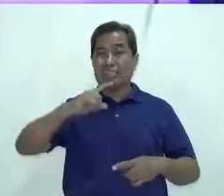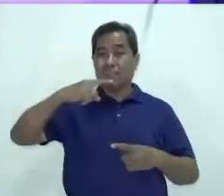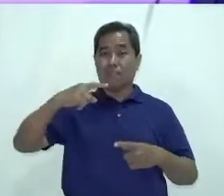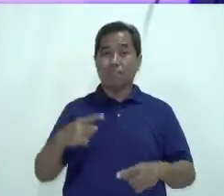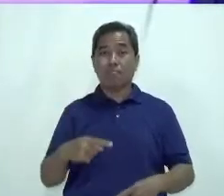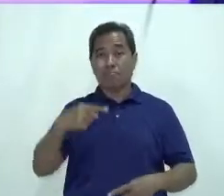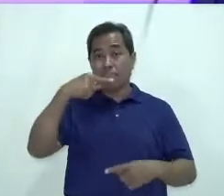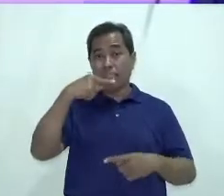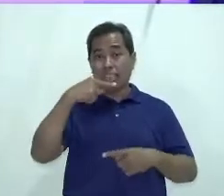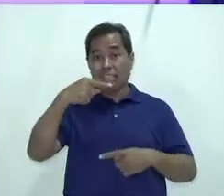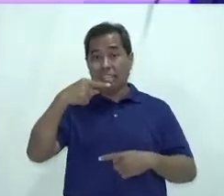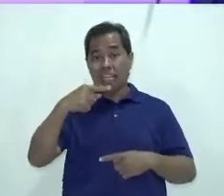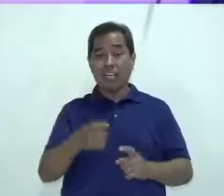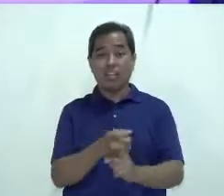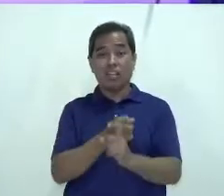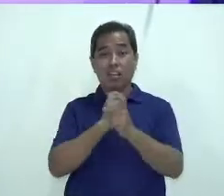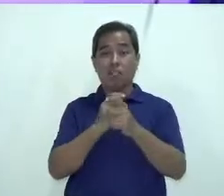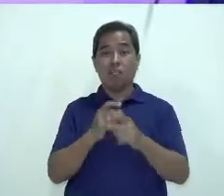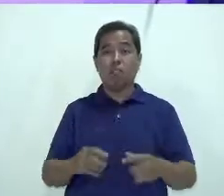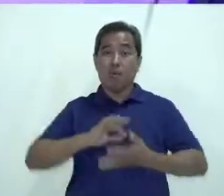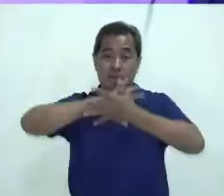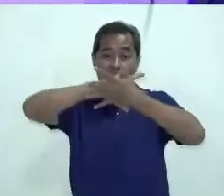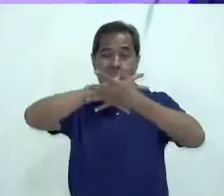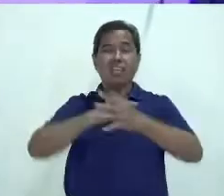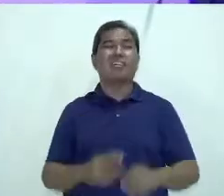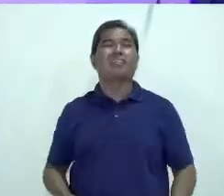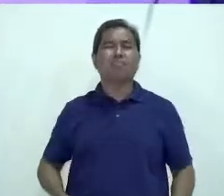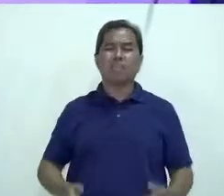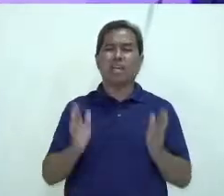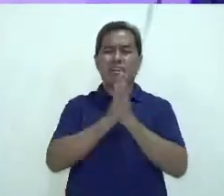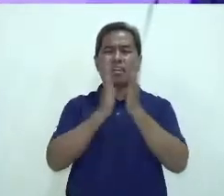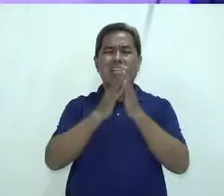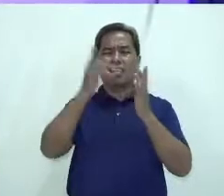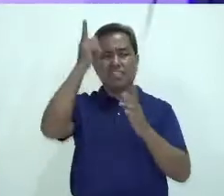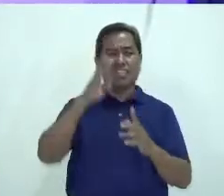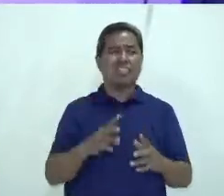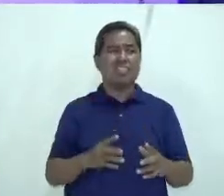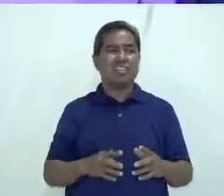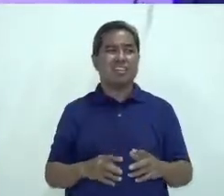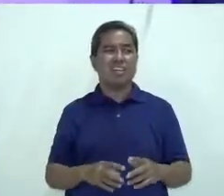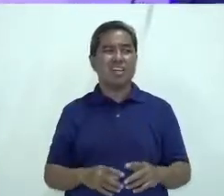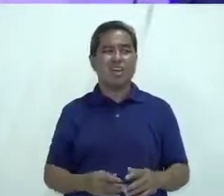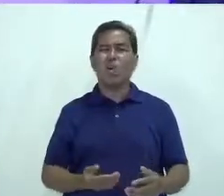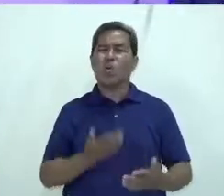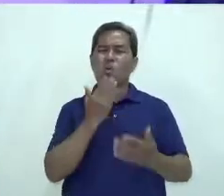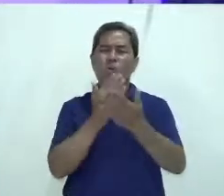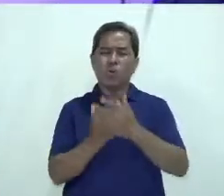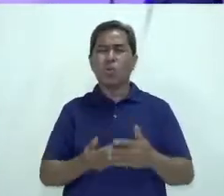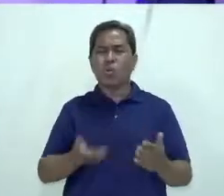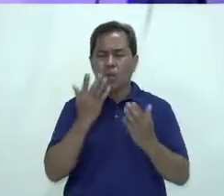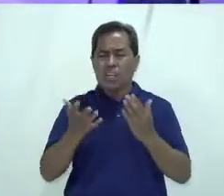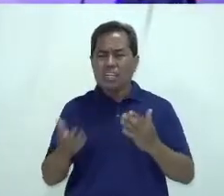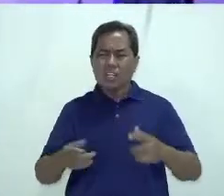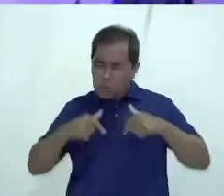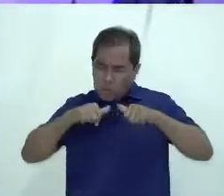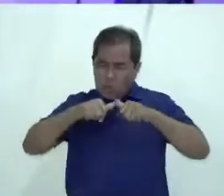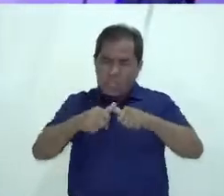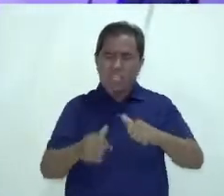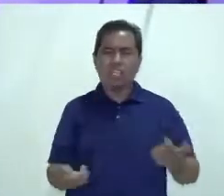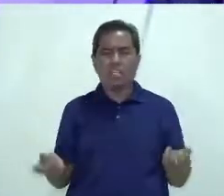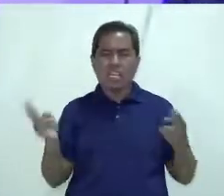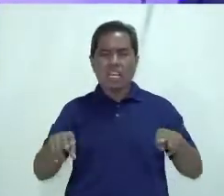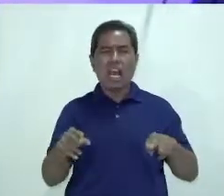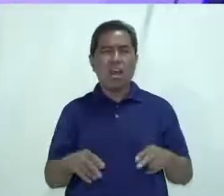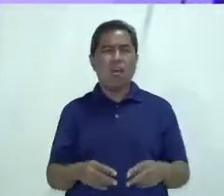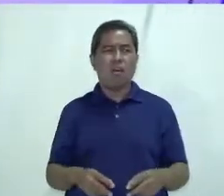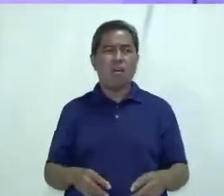is no contamination over the company. Praise God! There's a lot of good things that our victorious Jesus can do